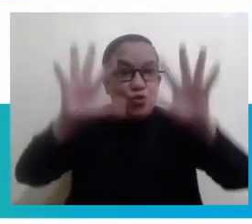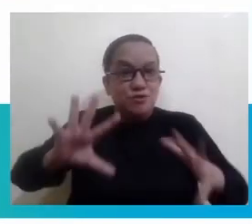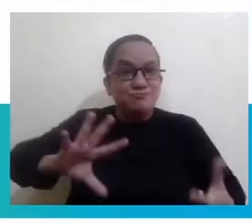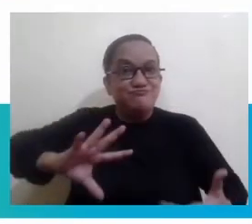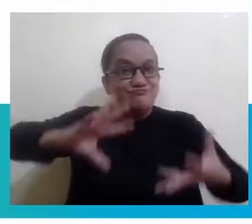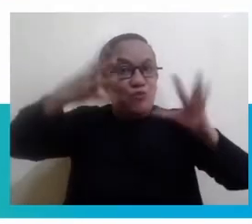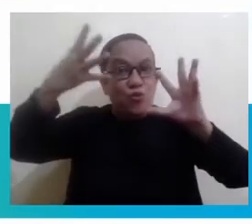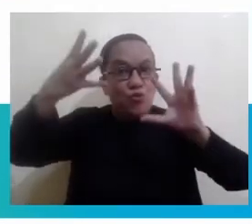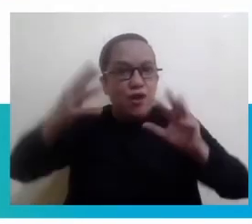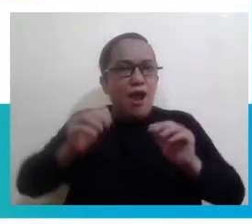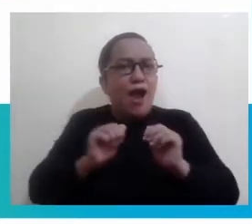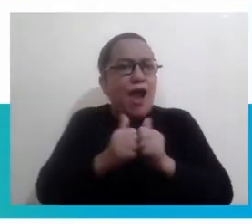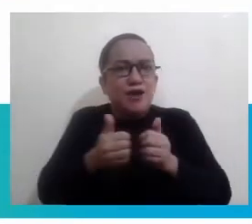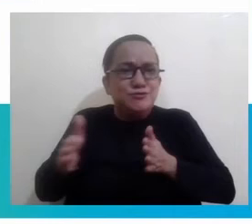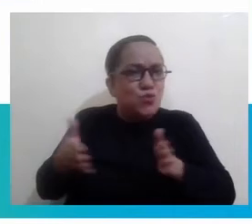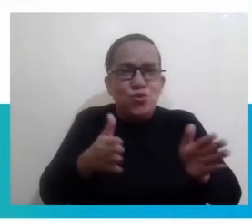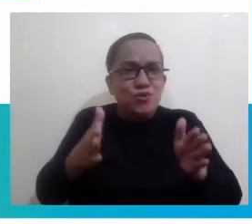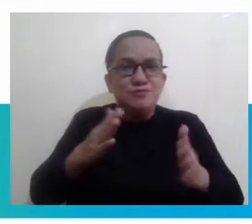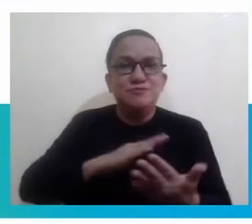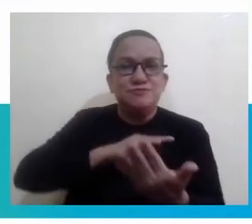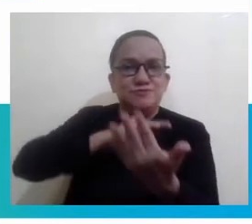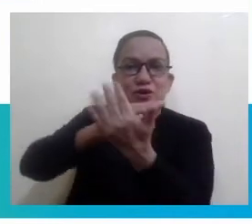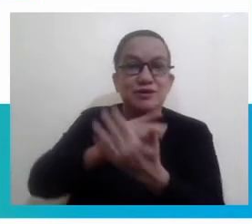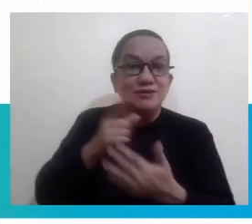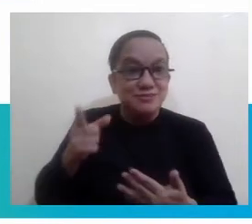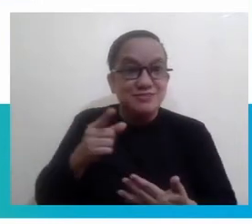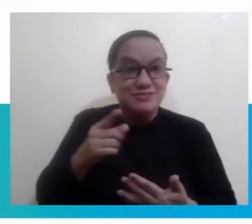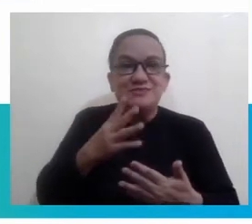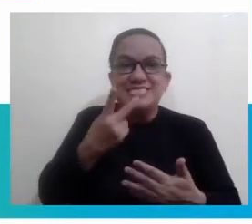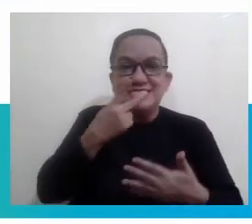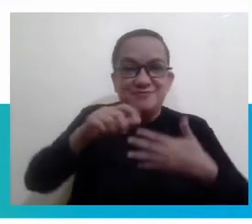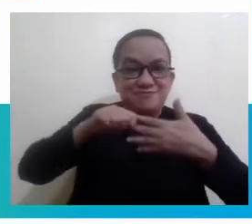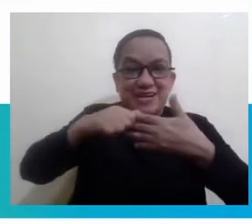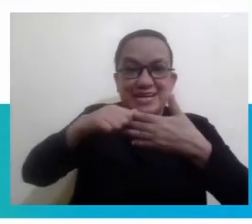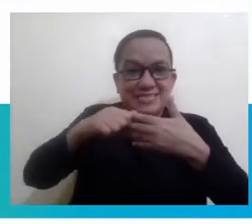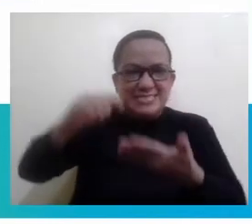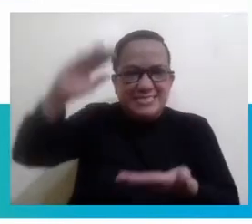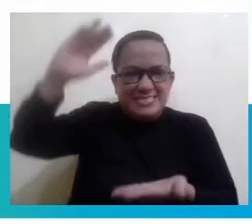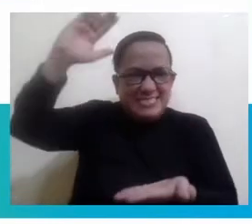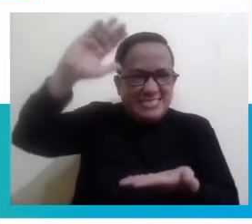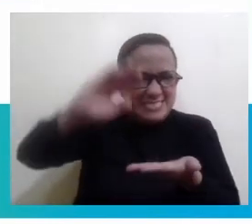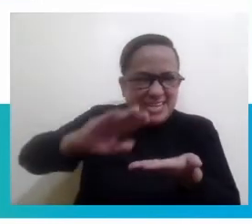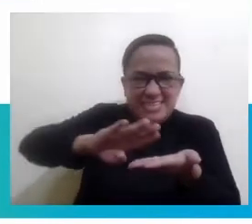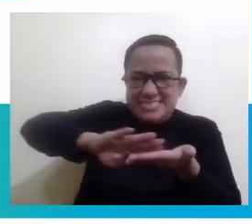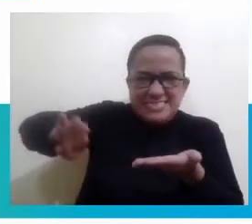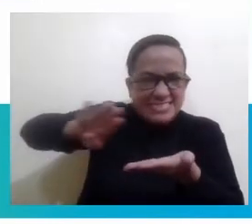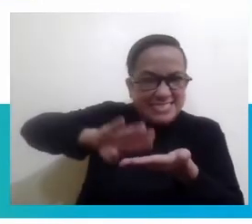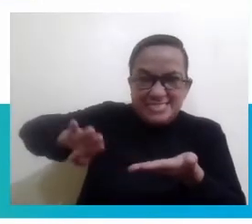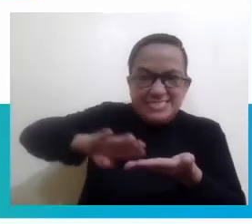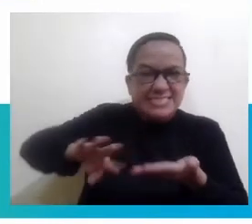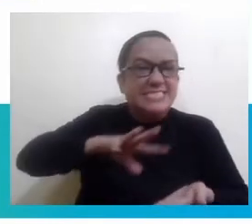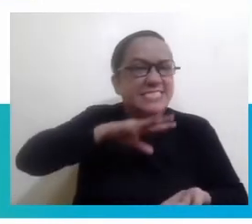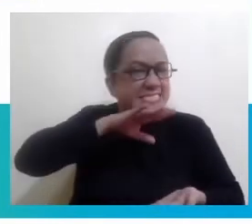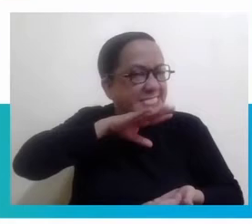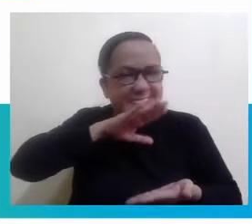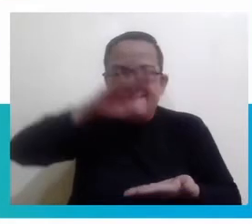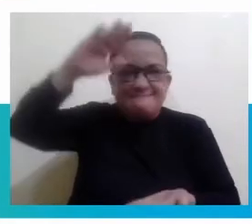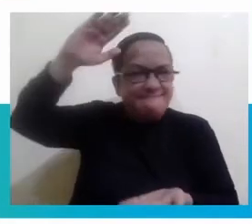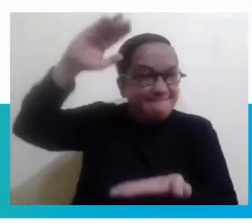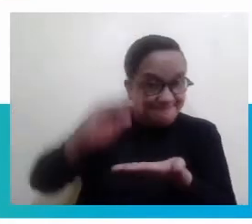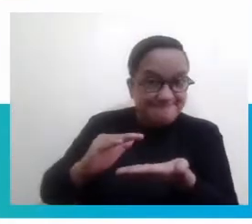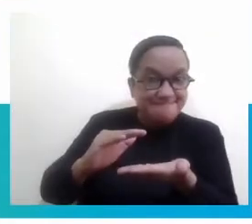free. We hope that part of looking ahead is